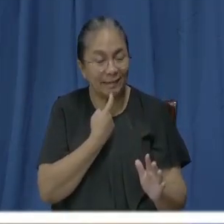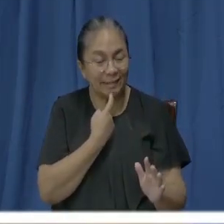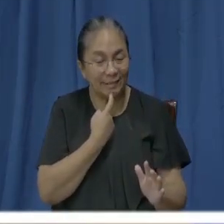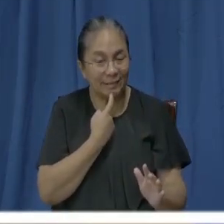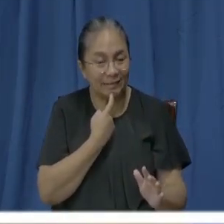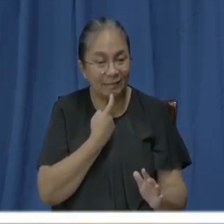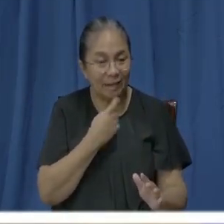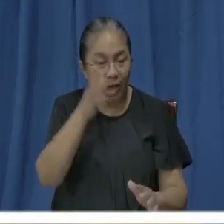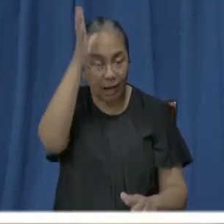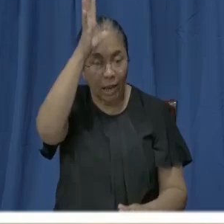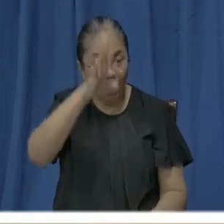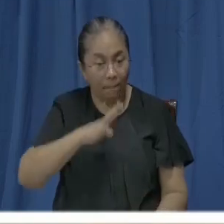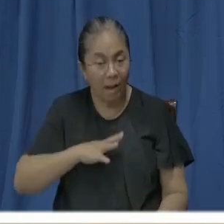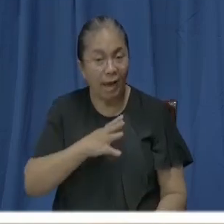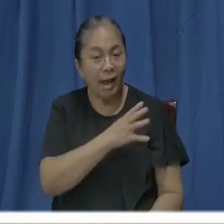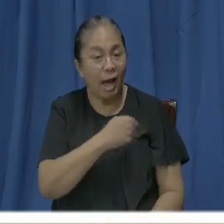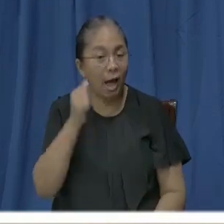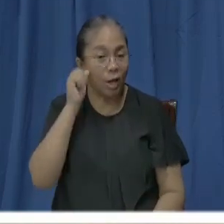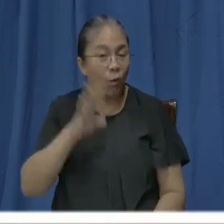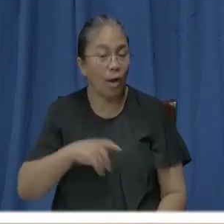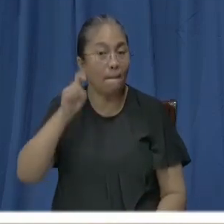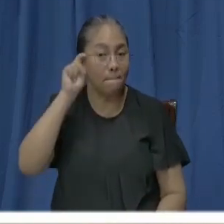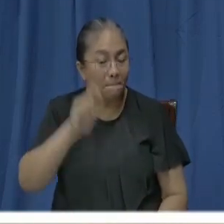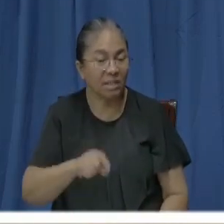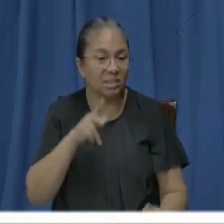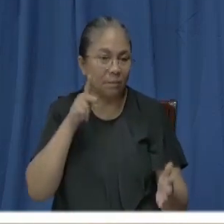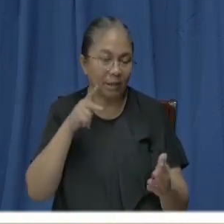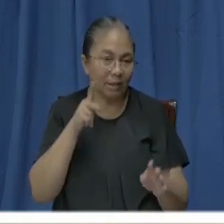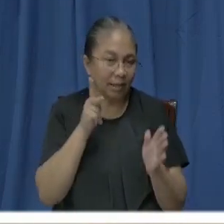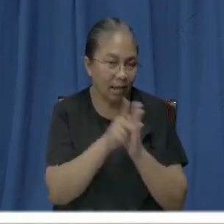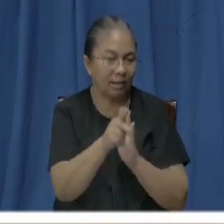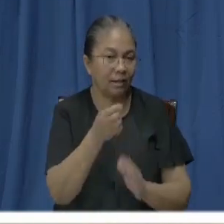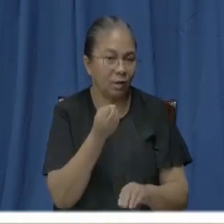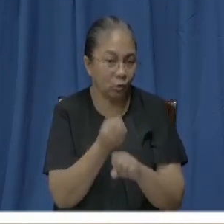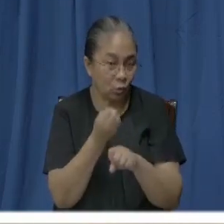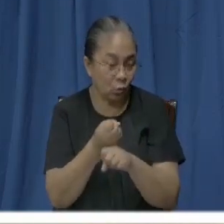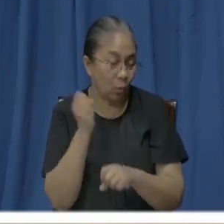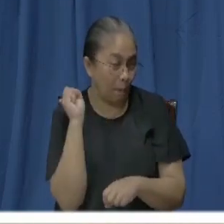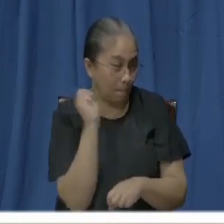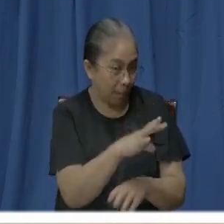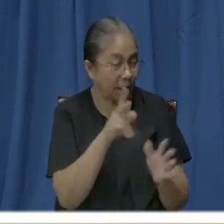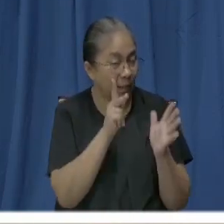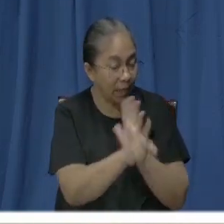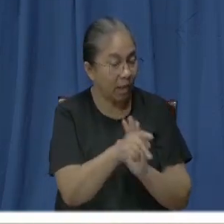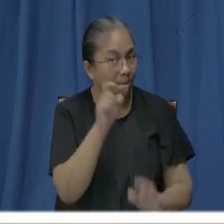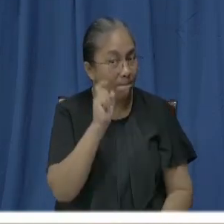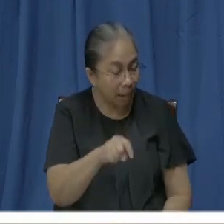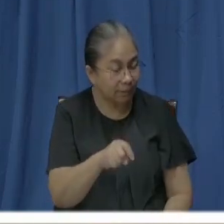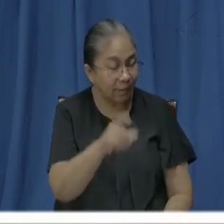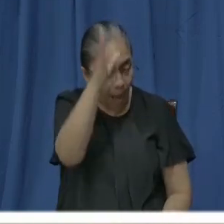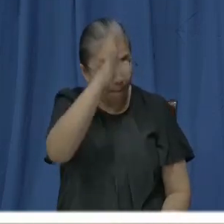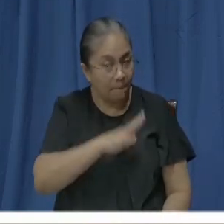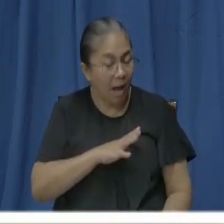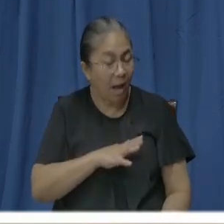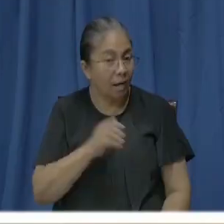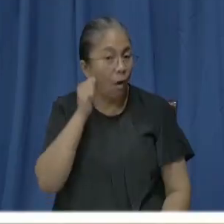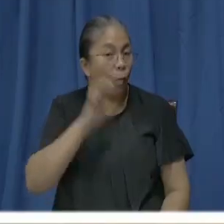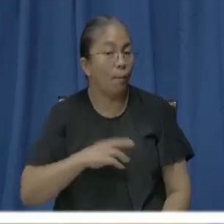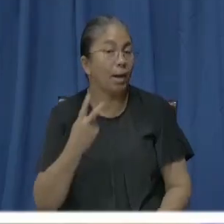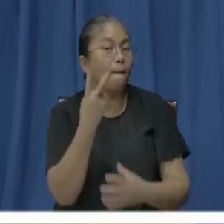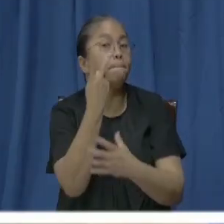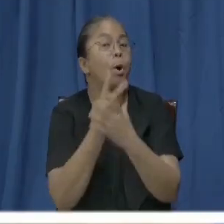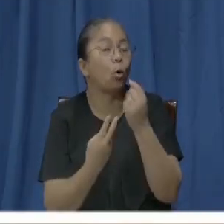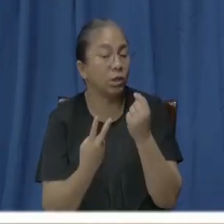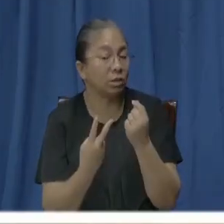man and the woman must be stoned to death. The law is clear on this one. So it's not just that the woman would